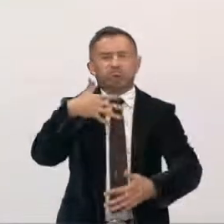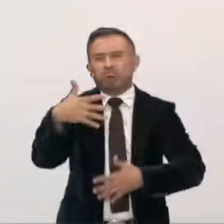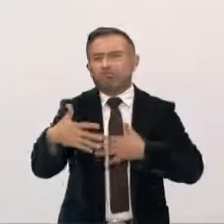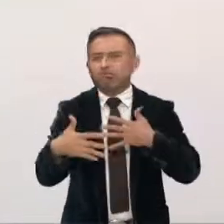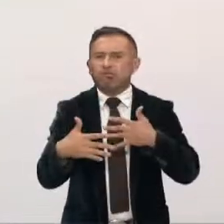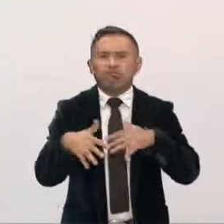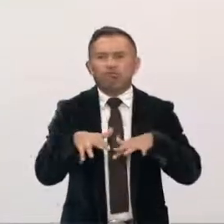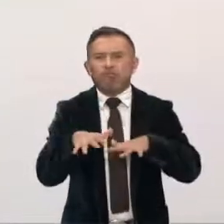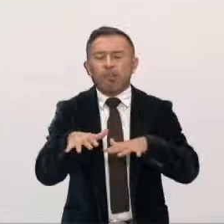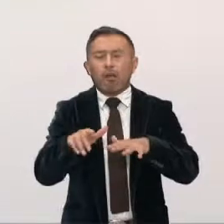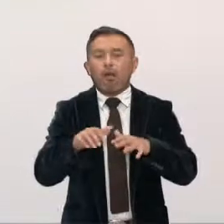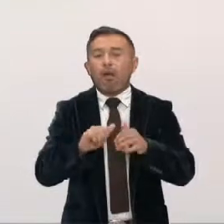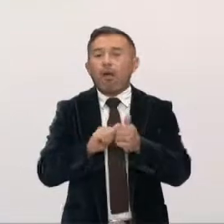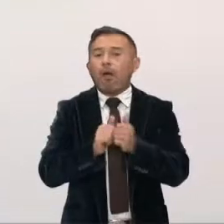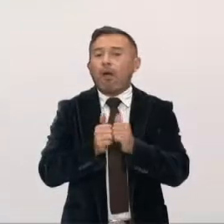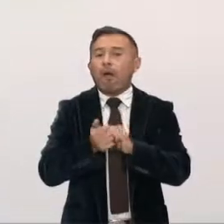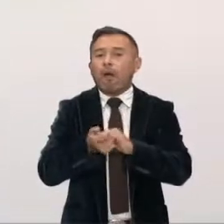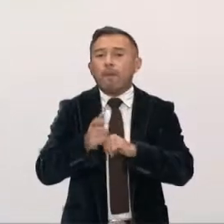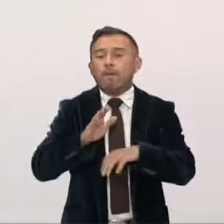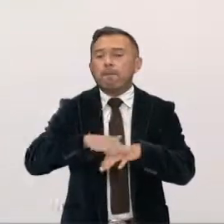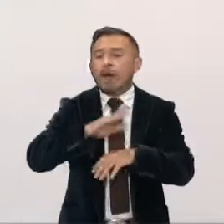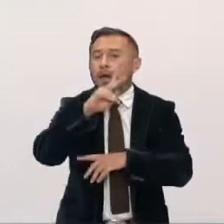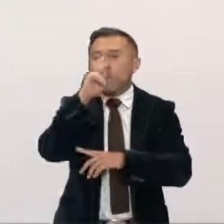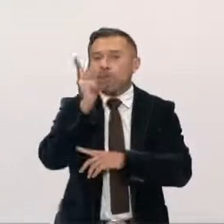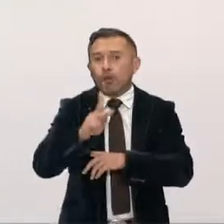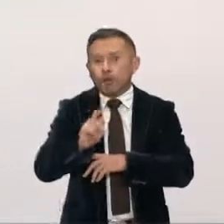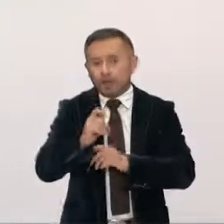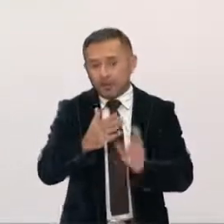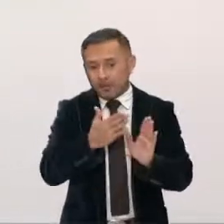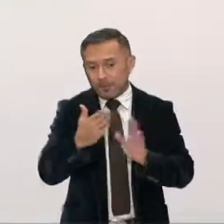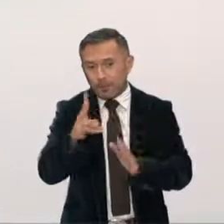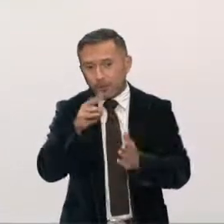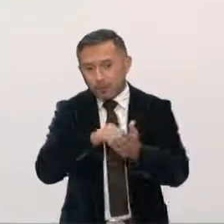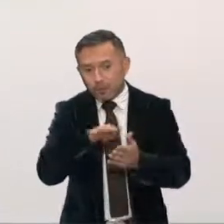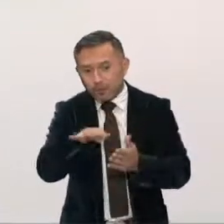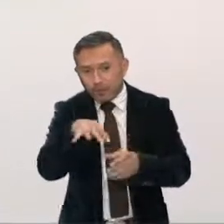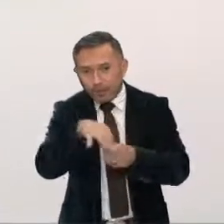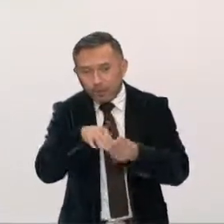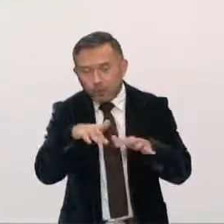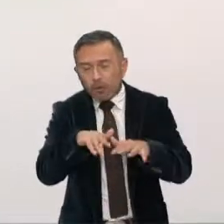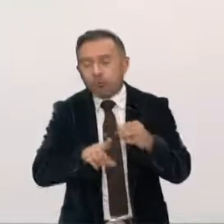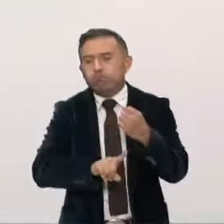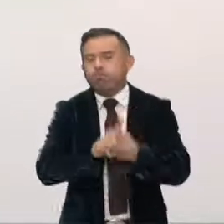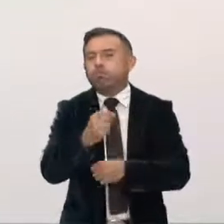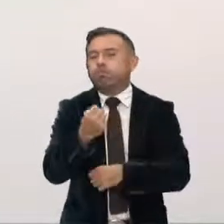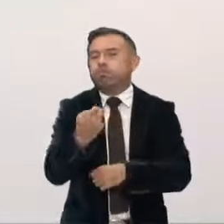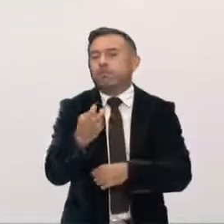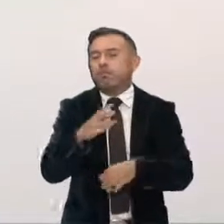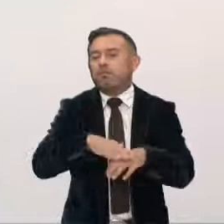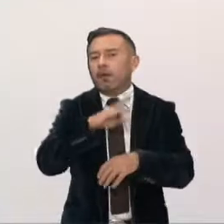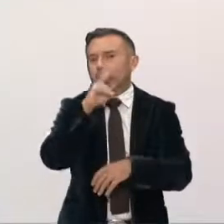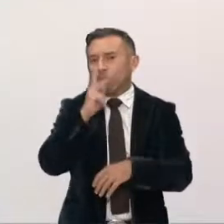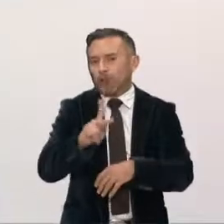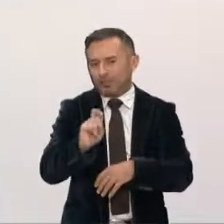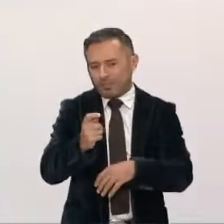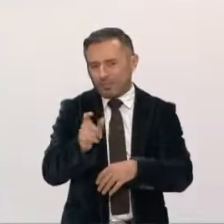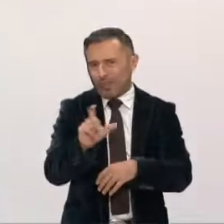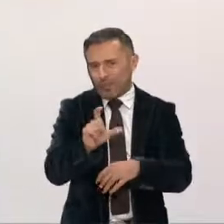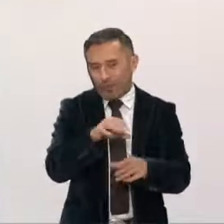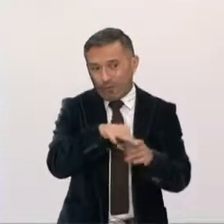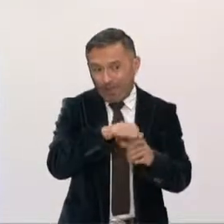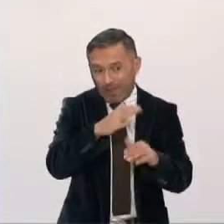disorganized by the society, and they were more critical within the elections in 2019 elections, in